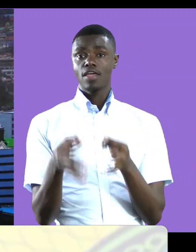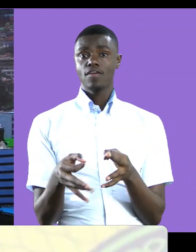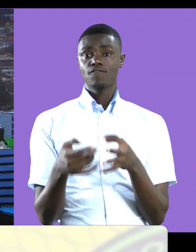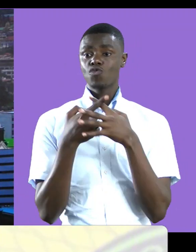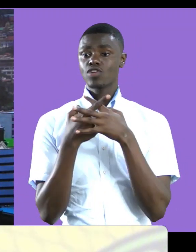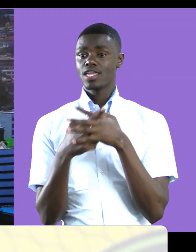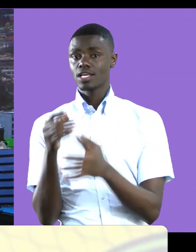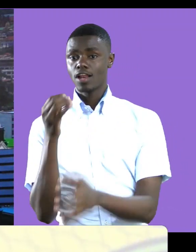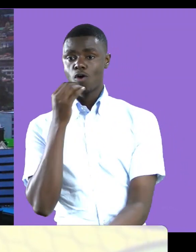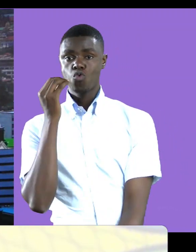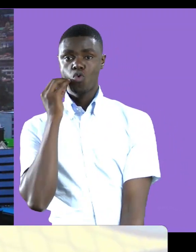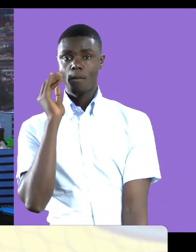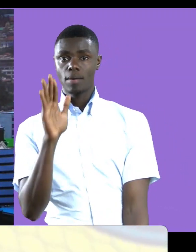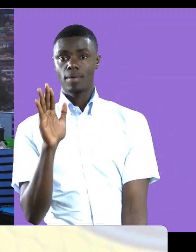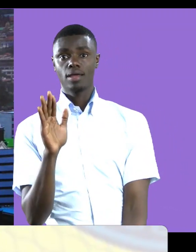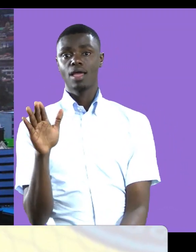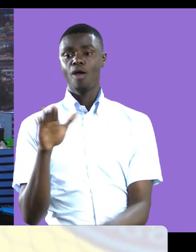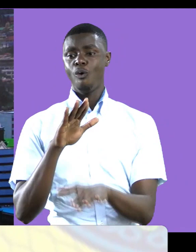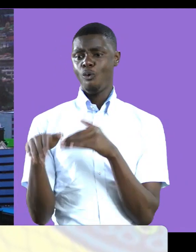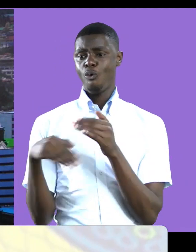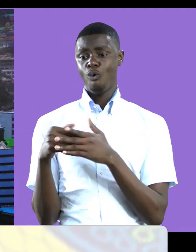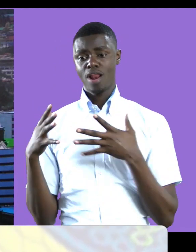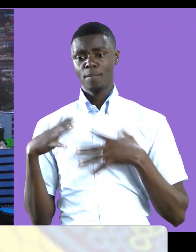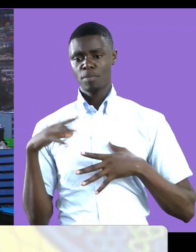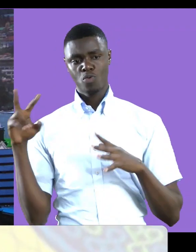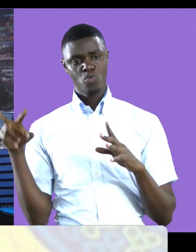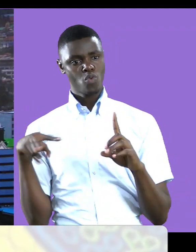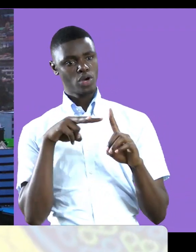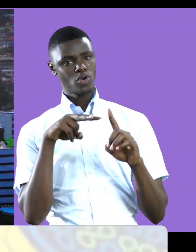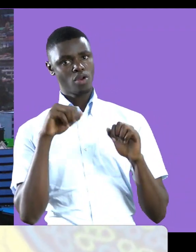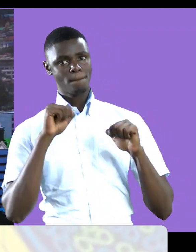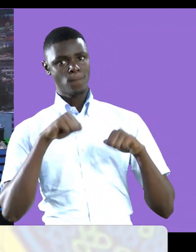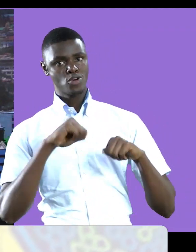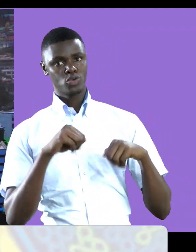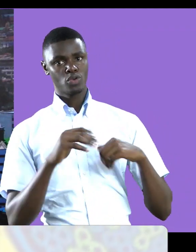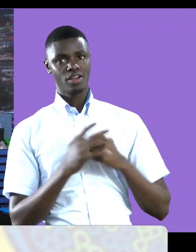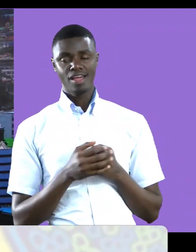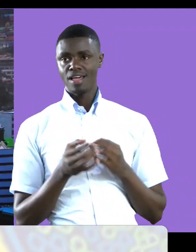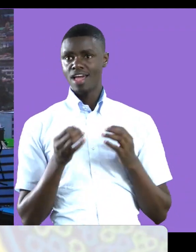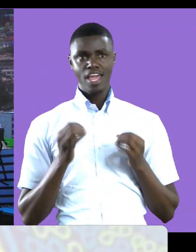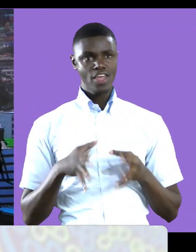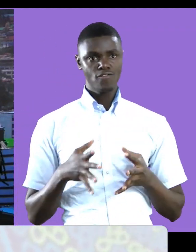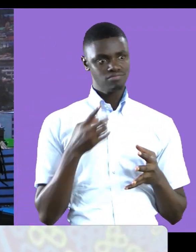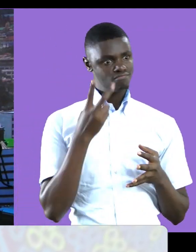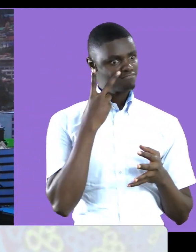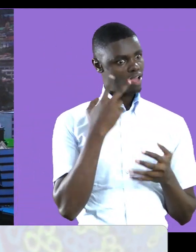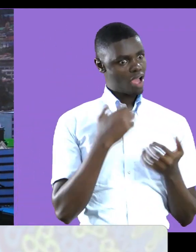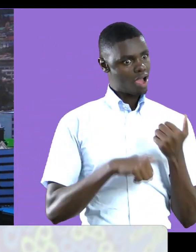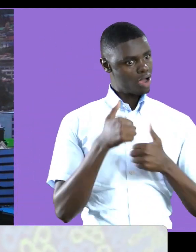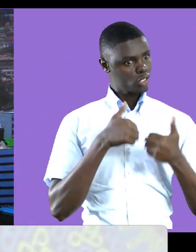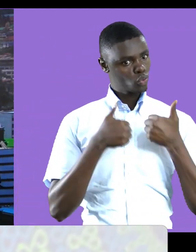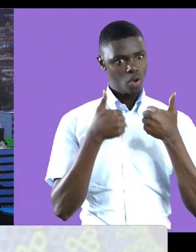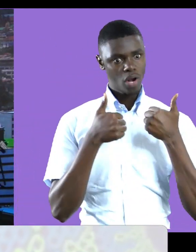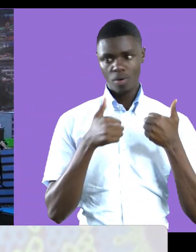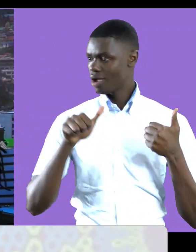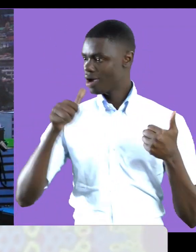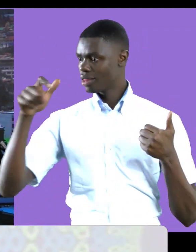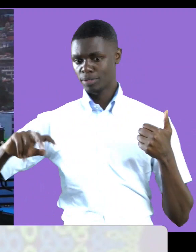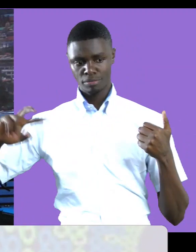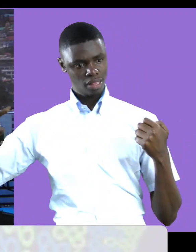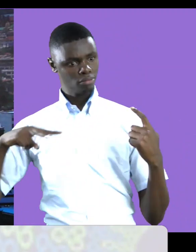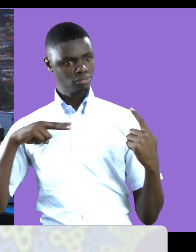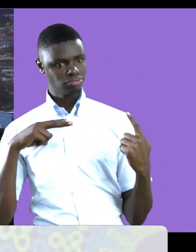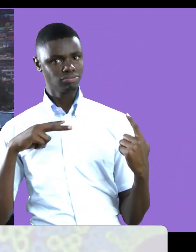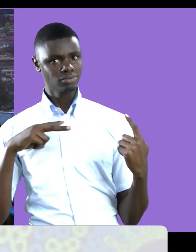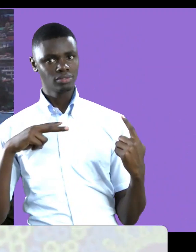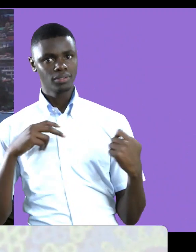kwako. Ndio utaanza kuata wengine utaanza kuona the potential in you. Kama na hiyo design. Ndio unasema unapiga shughuli mpaka sema Wacha bwana na kwenda kifesi vya